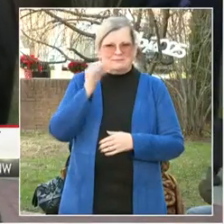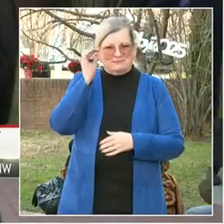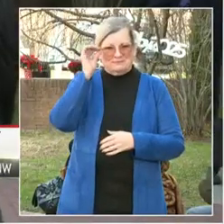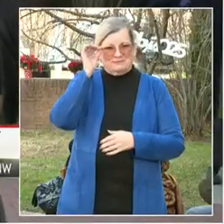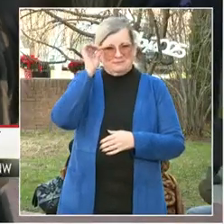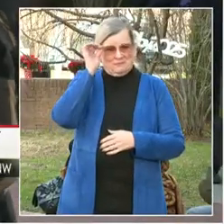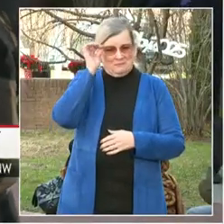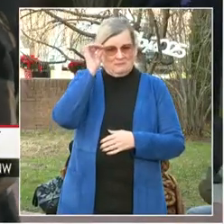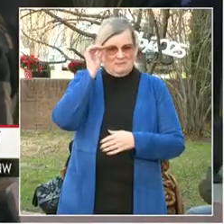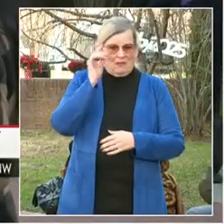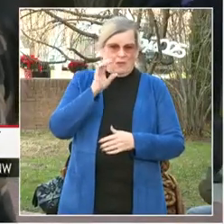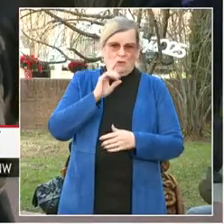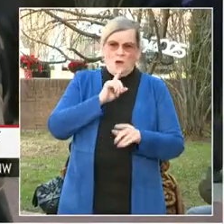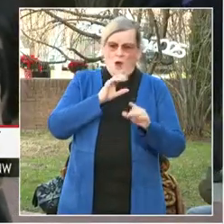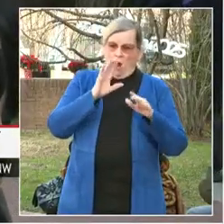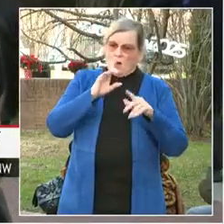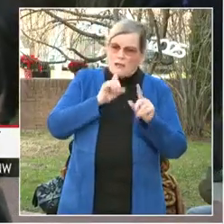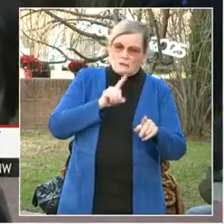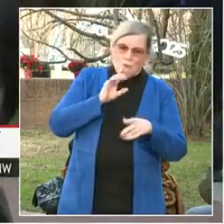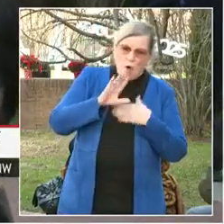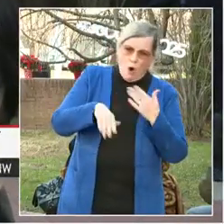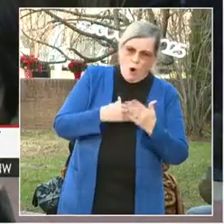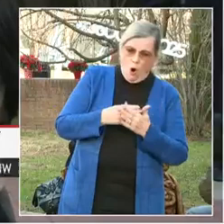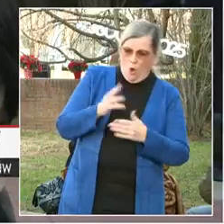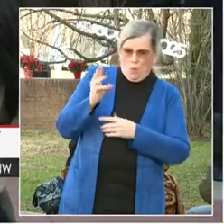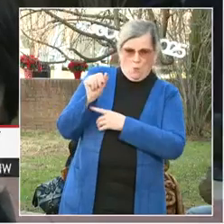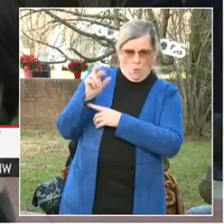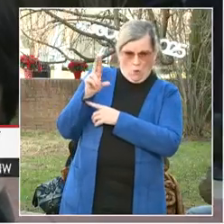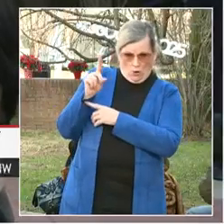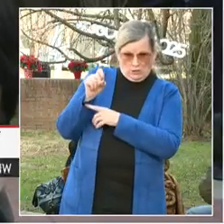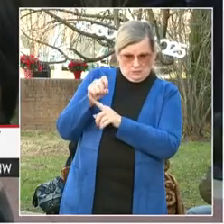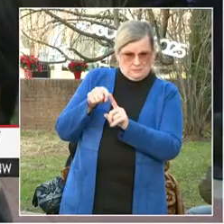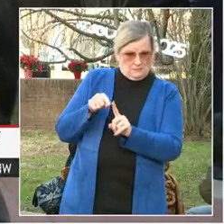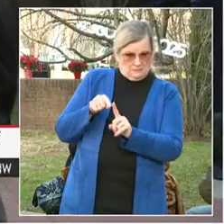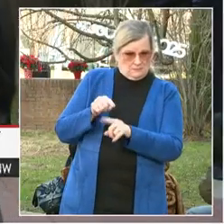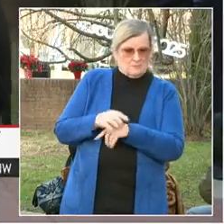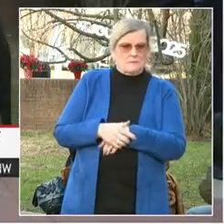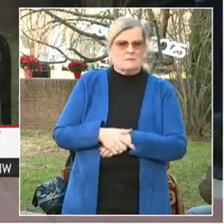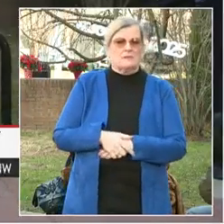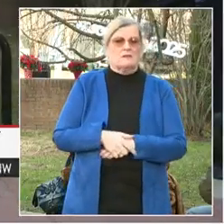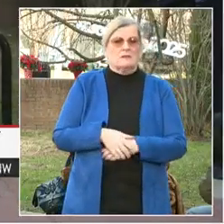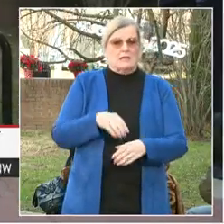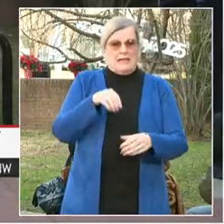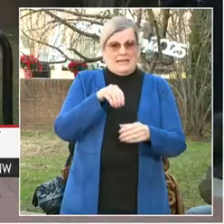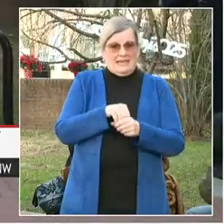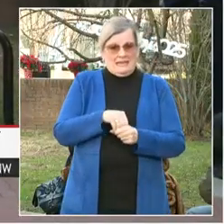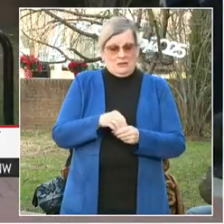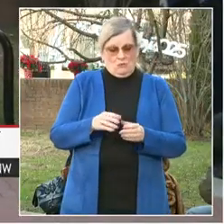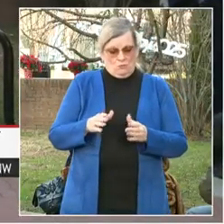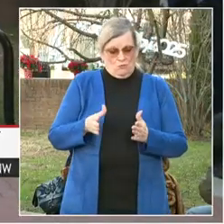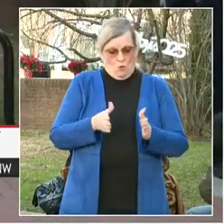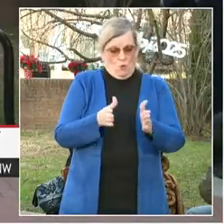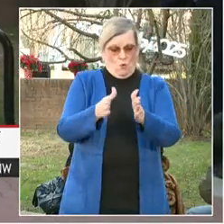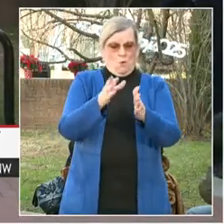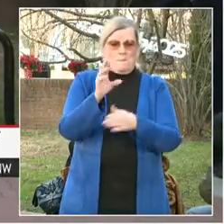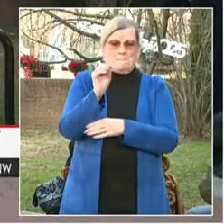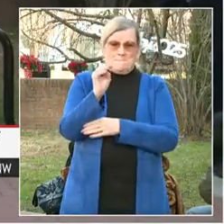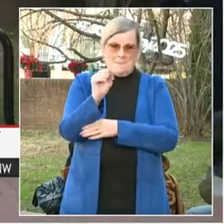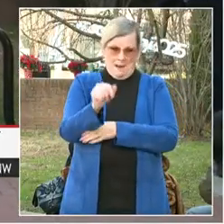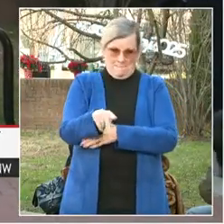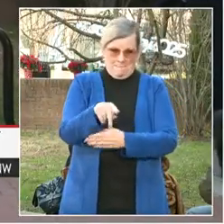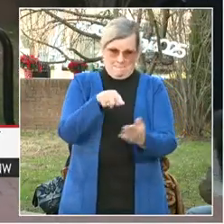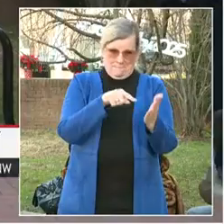ma'am? Right. So we do, and in the roadmap, there should be a listing. Oh,